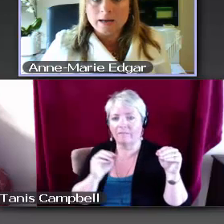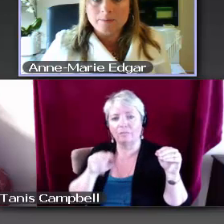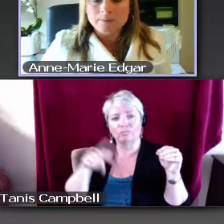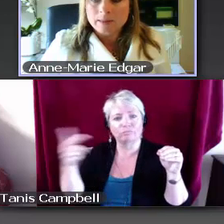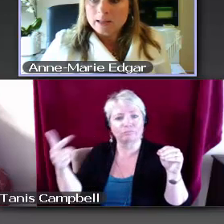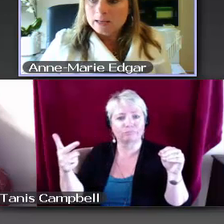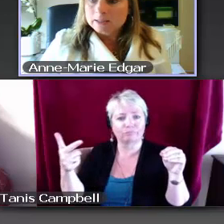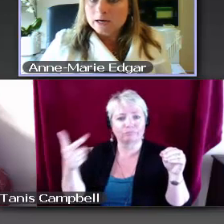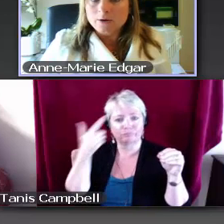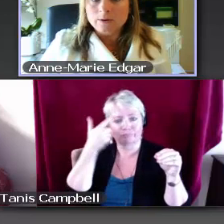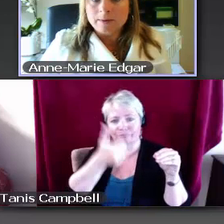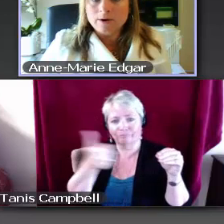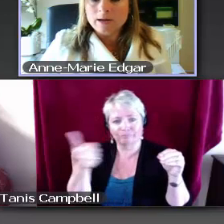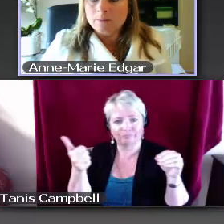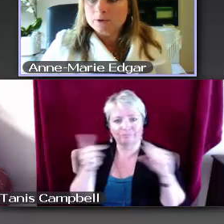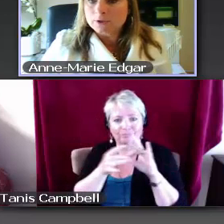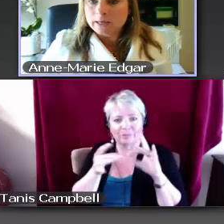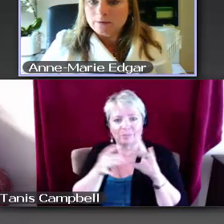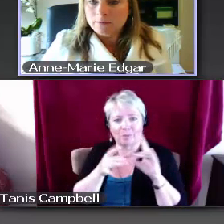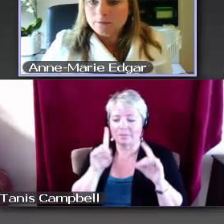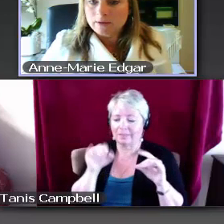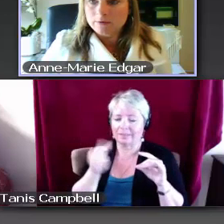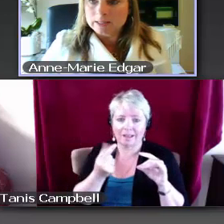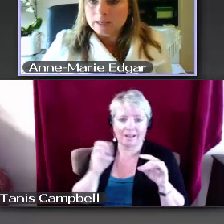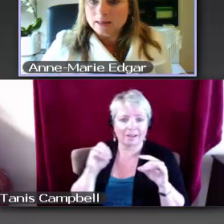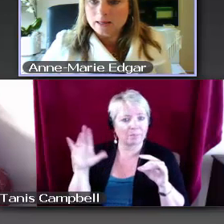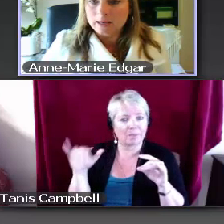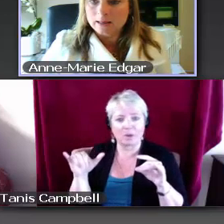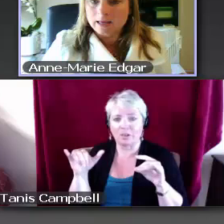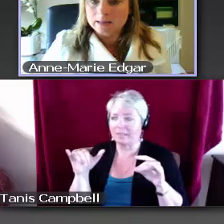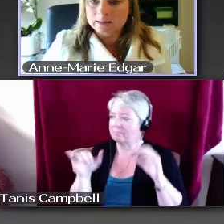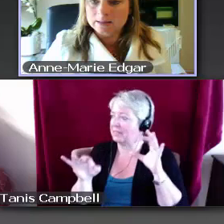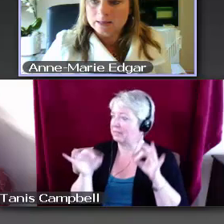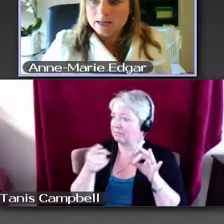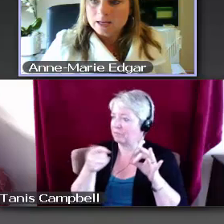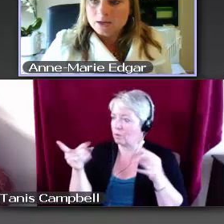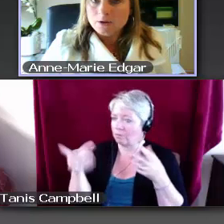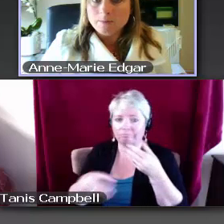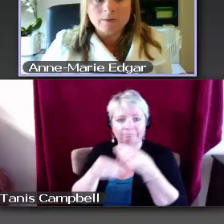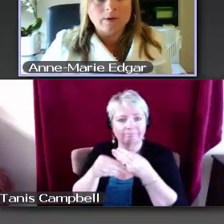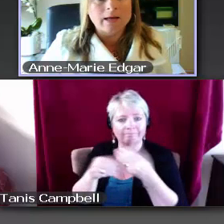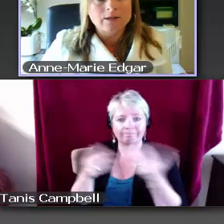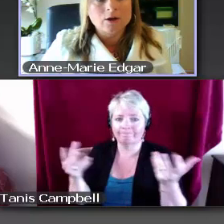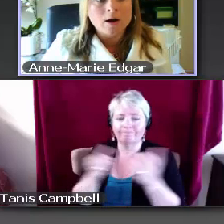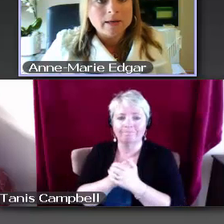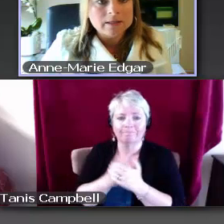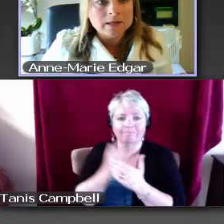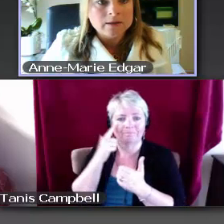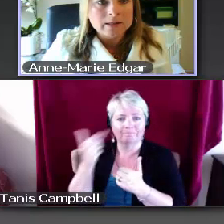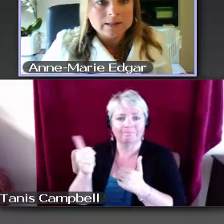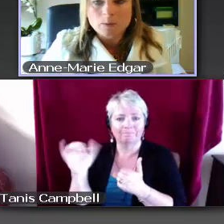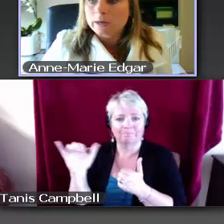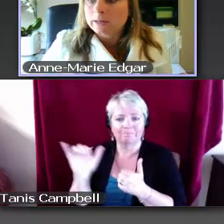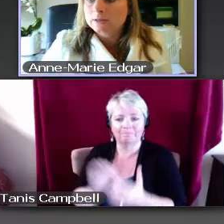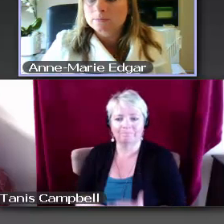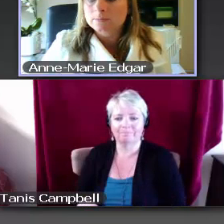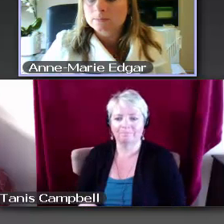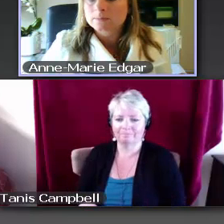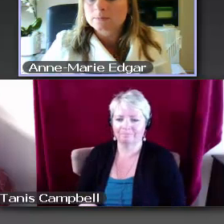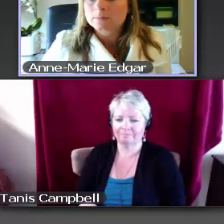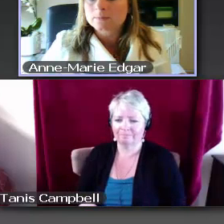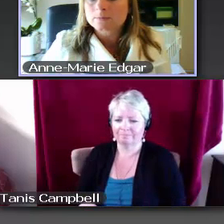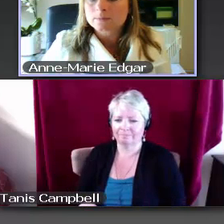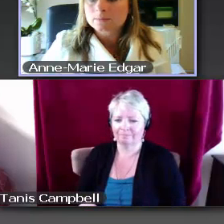And Doug or Mary, I'm wondering if there's anything that you might like to comment in at this point.